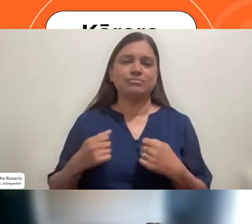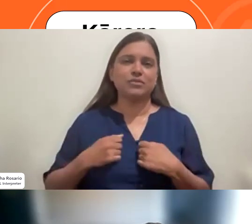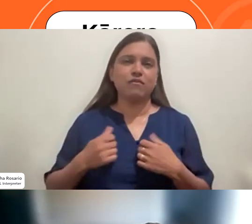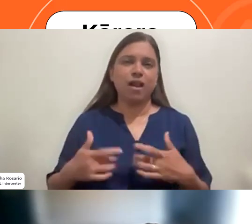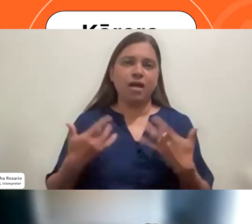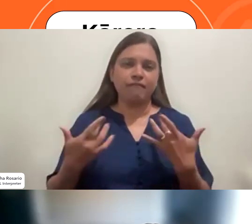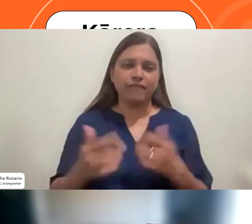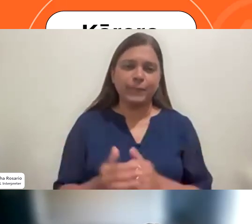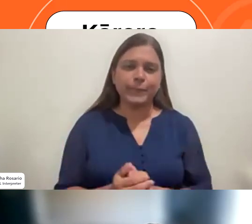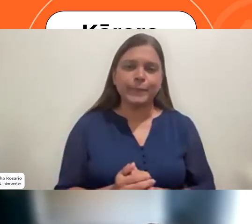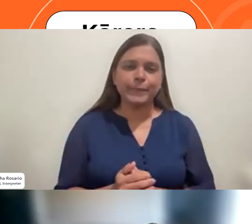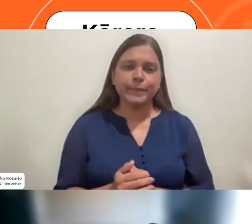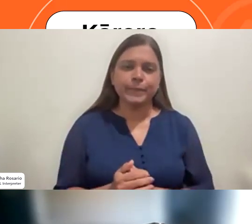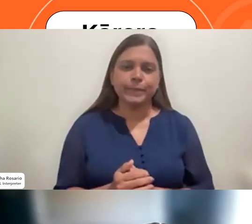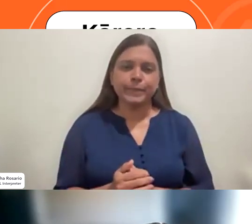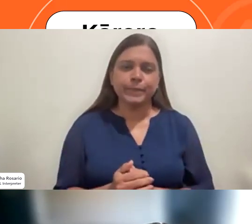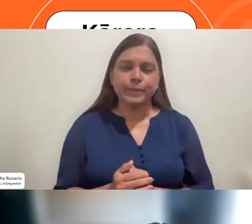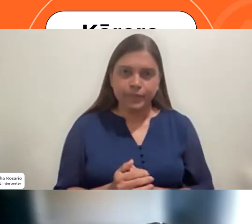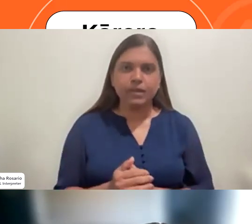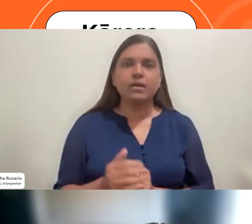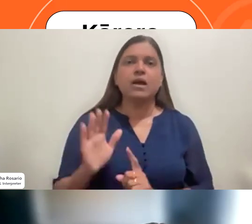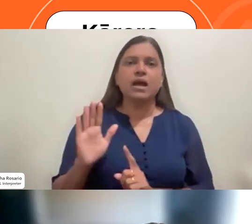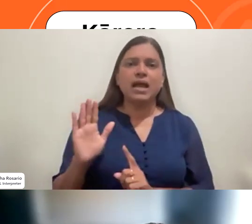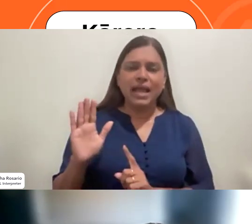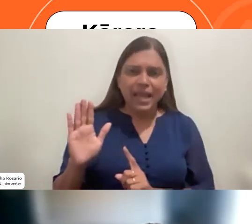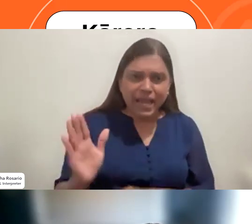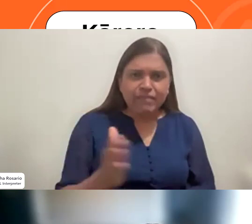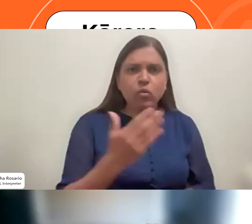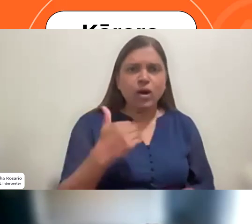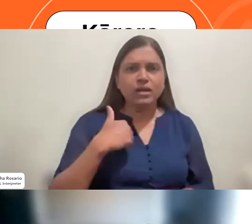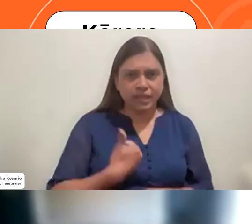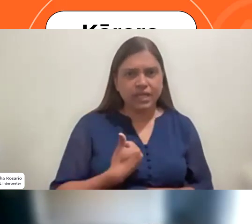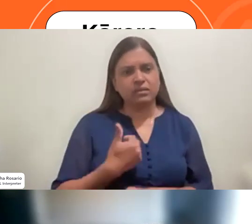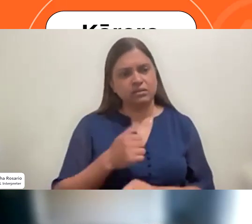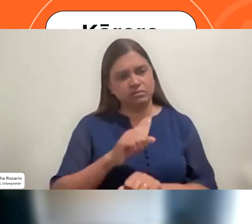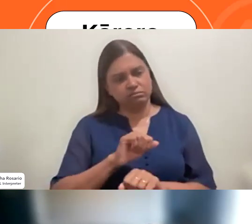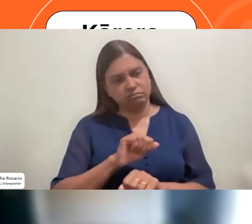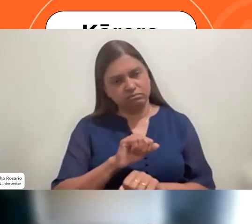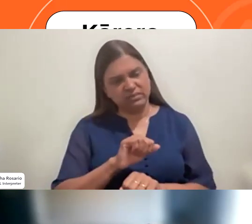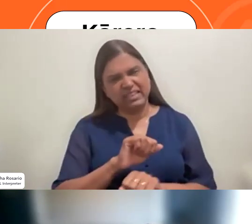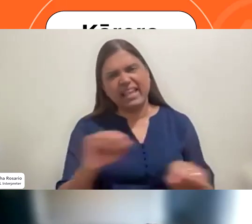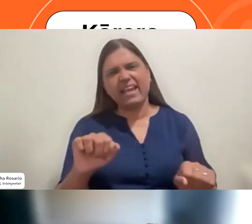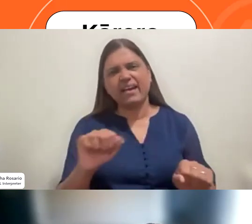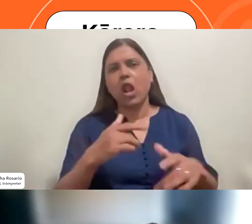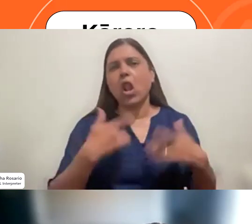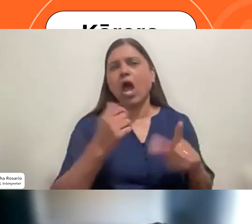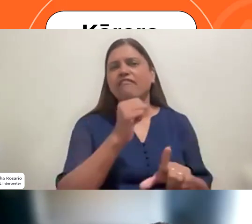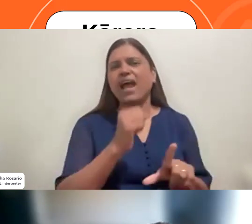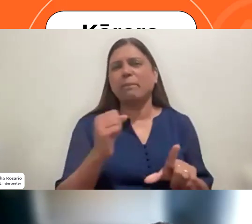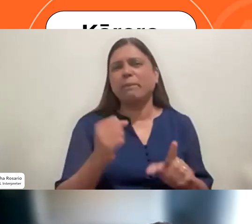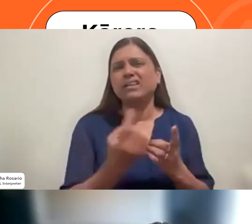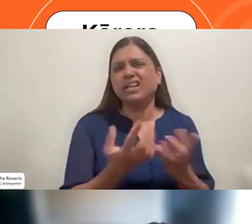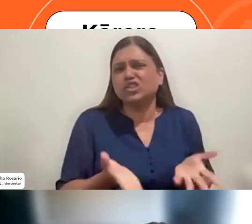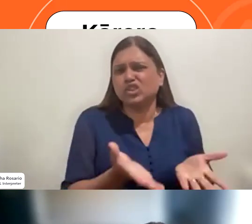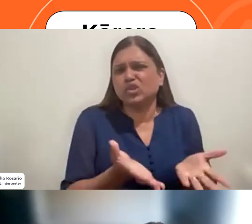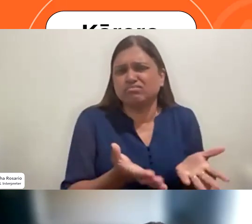Systems need to enable everyone to perform life admin with as much independence as possible, especially tasks around things